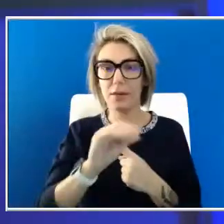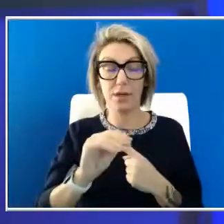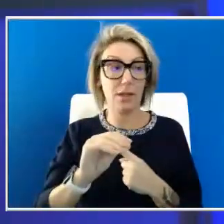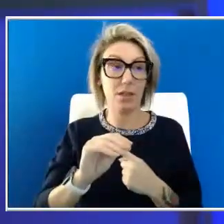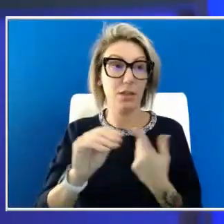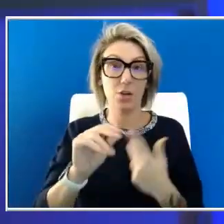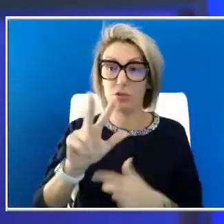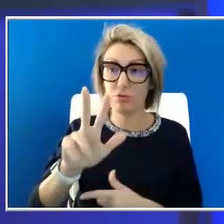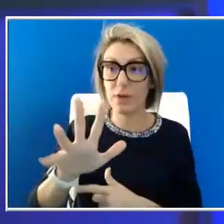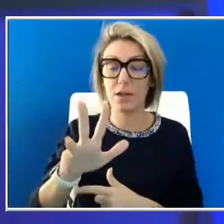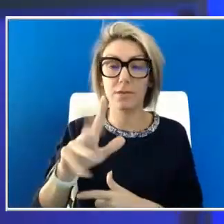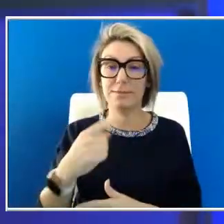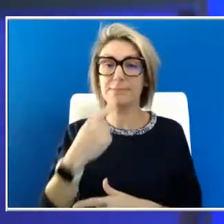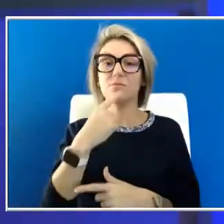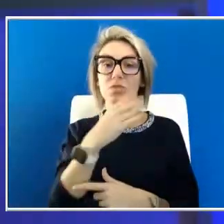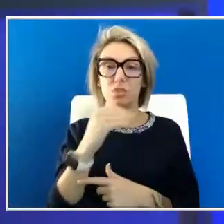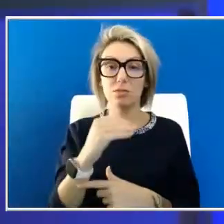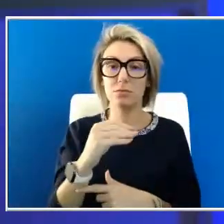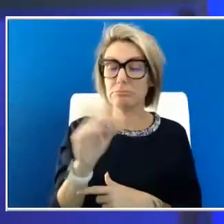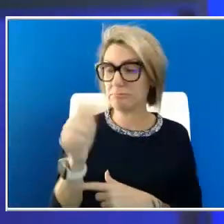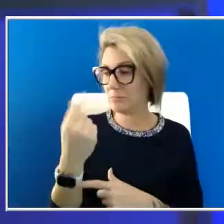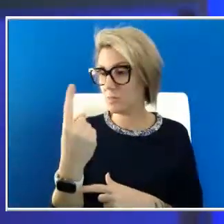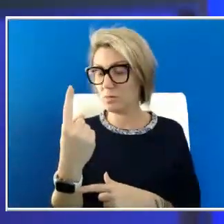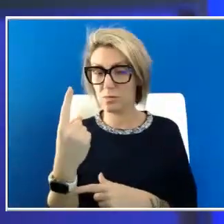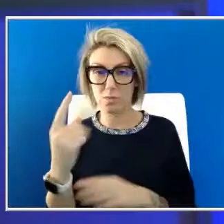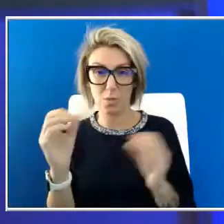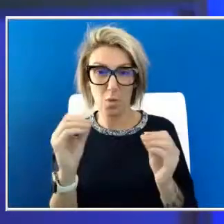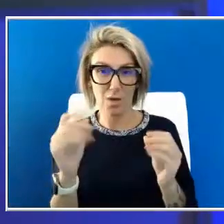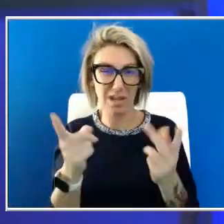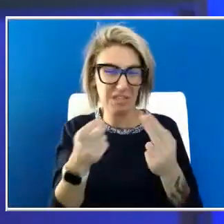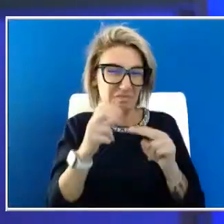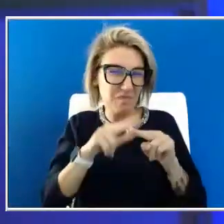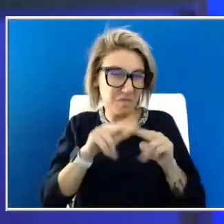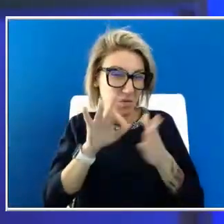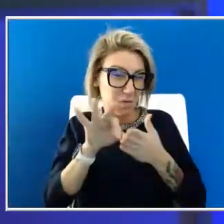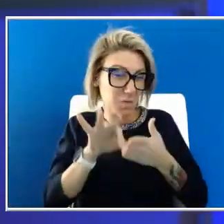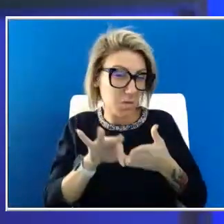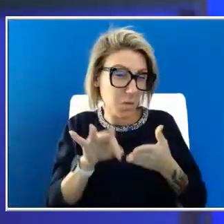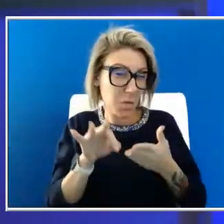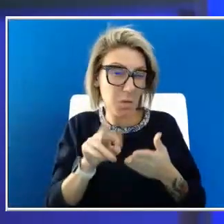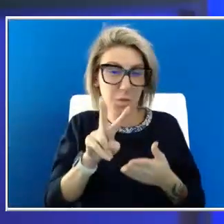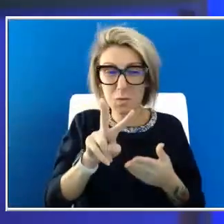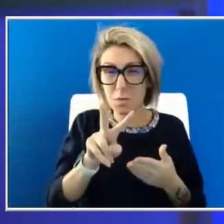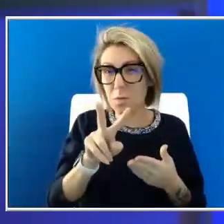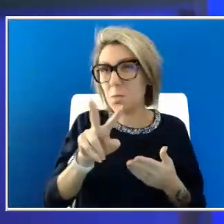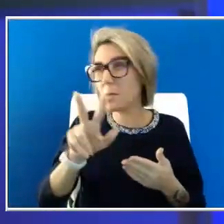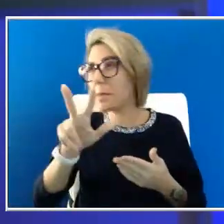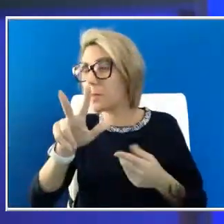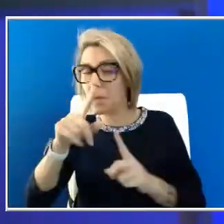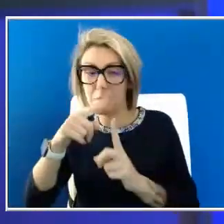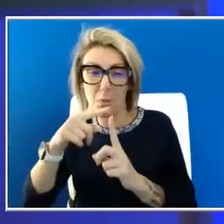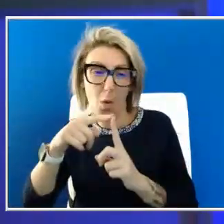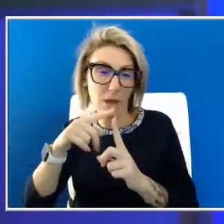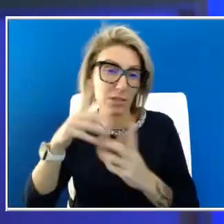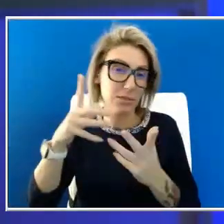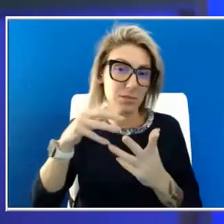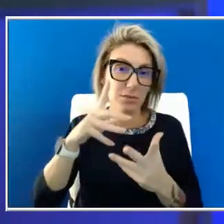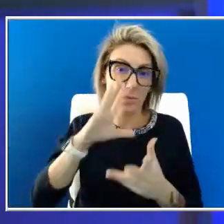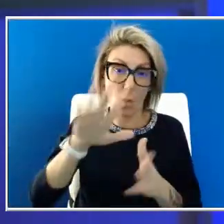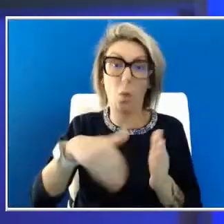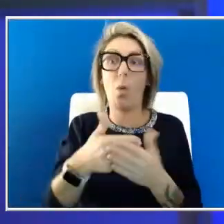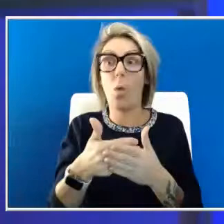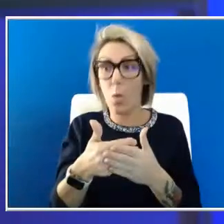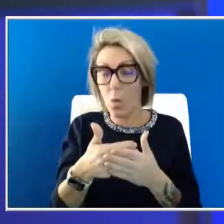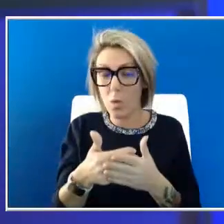and 0 being no symptoms at all. Patrick's score went up maybe 2 or 3 points during the whole course of proton therapy, so he had